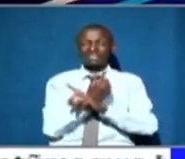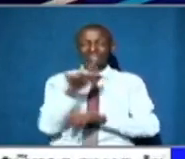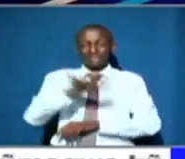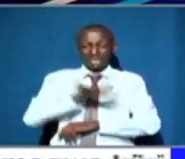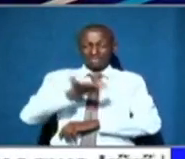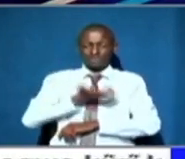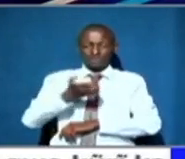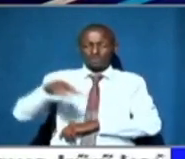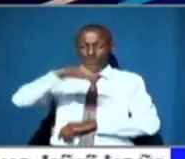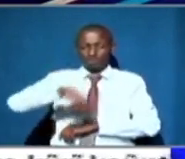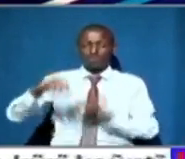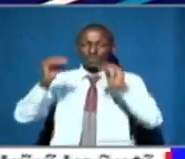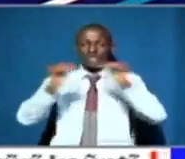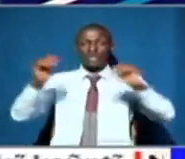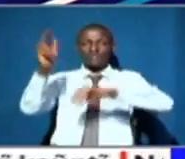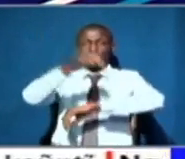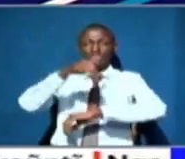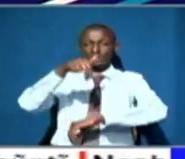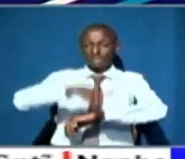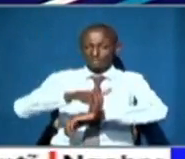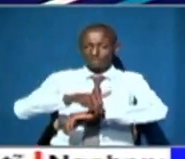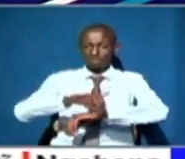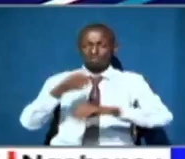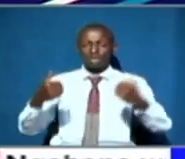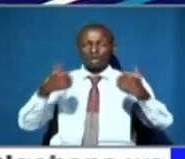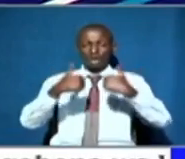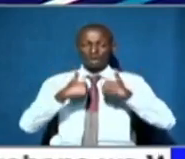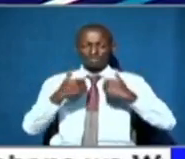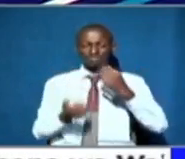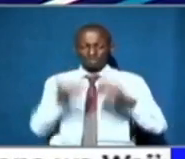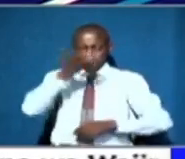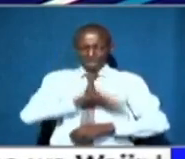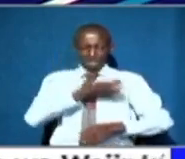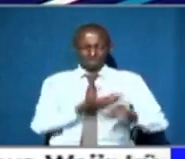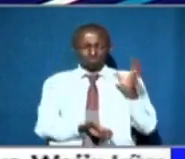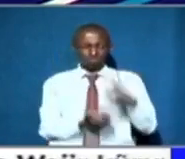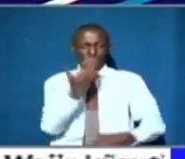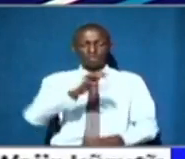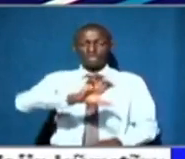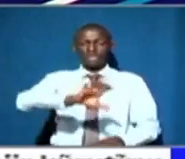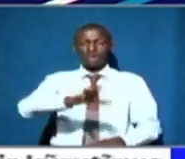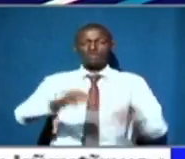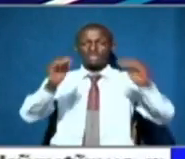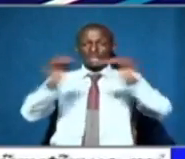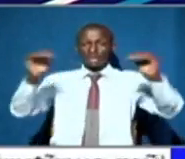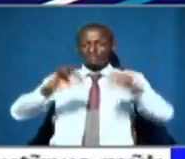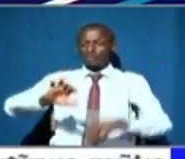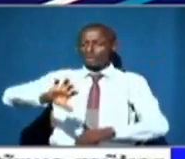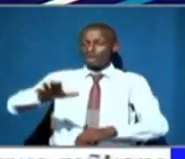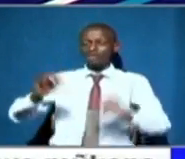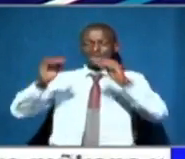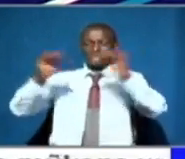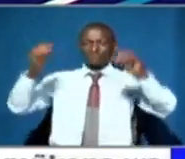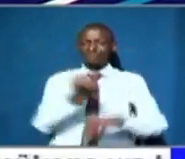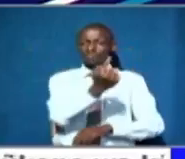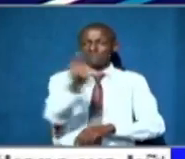level tuthiete tugathondeka council ya county level na county level li o county o county